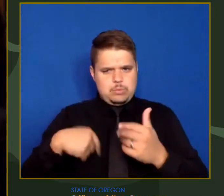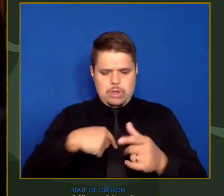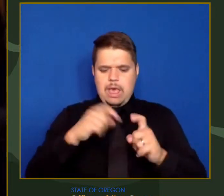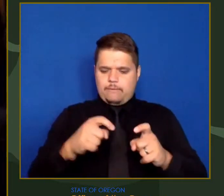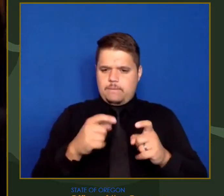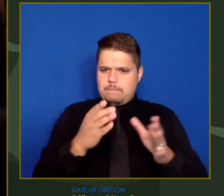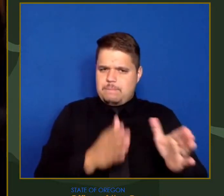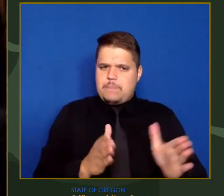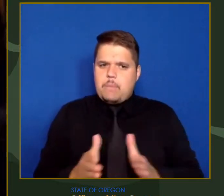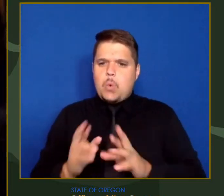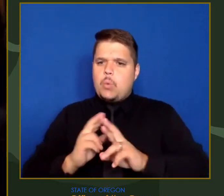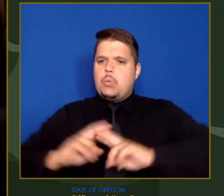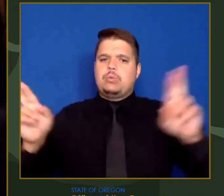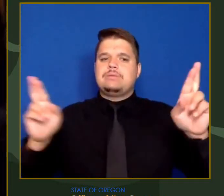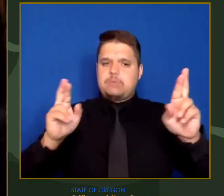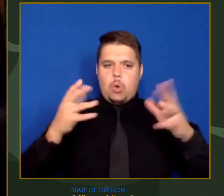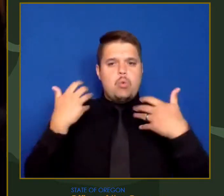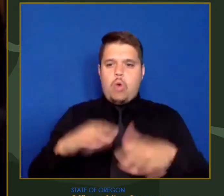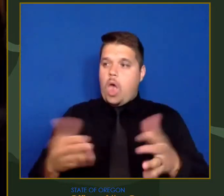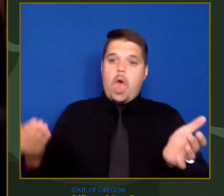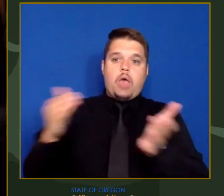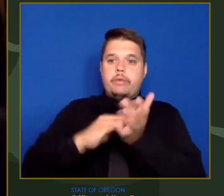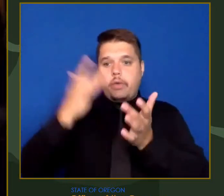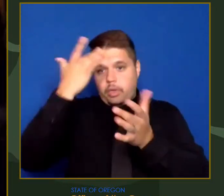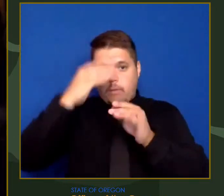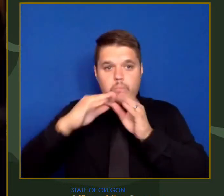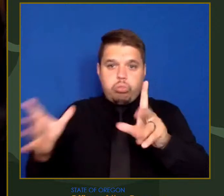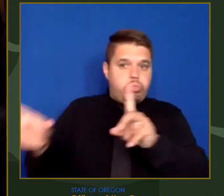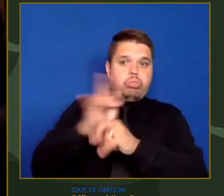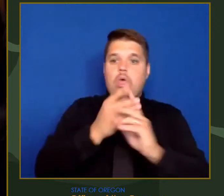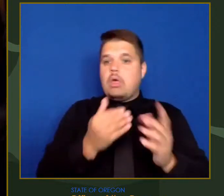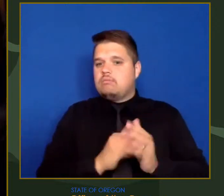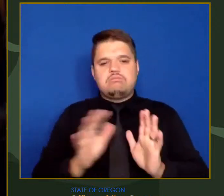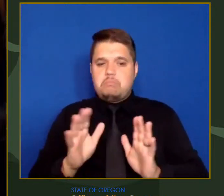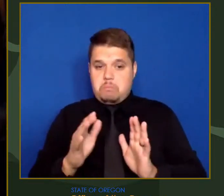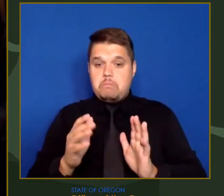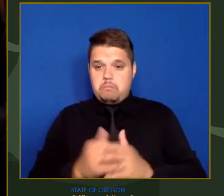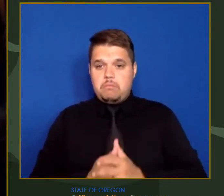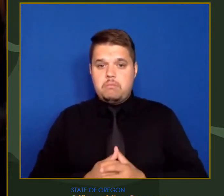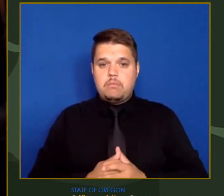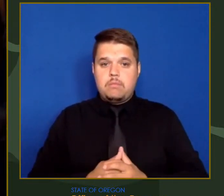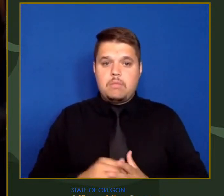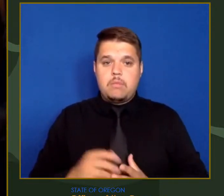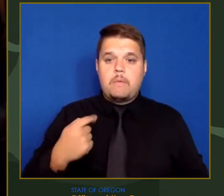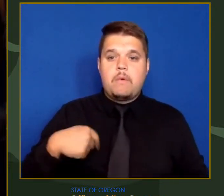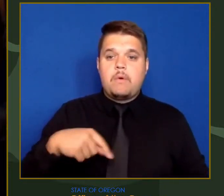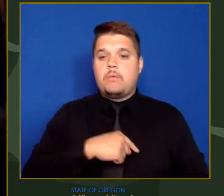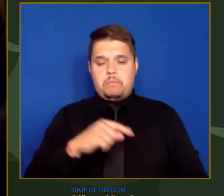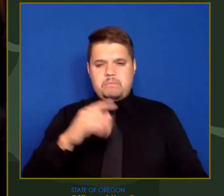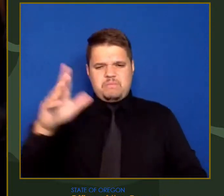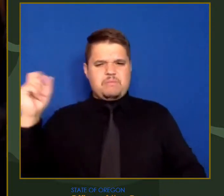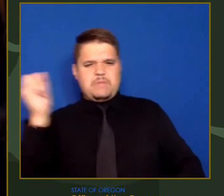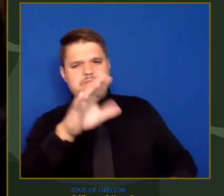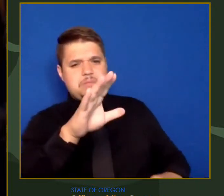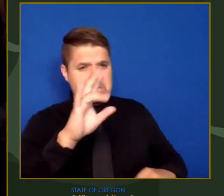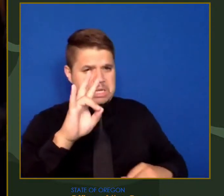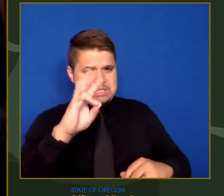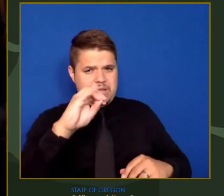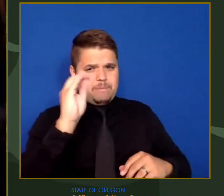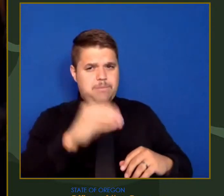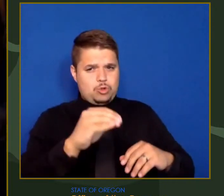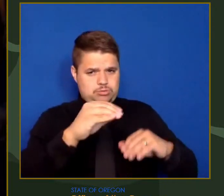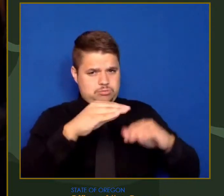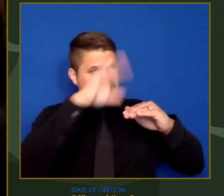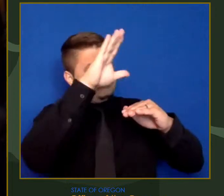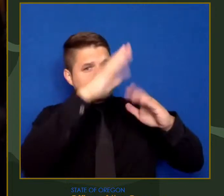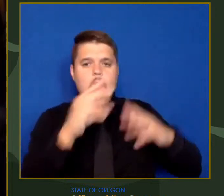But my understanding is that this 70% for adults numbers is based on this idea of reaching protective herd immunity. But of course, 70% of adults is